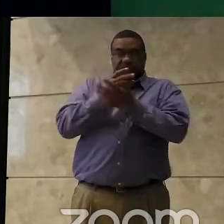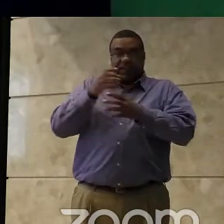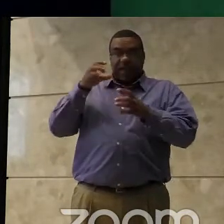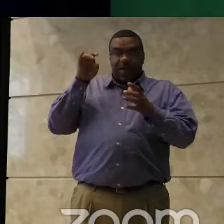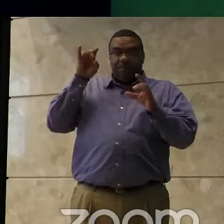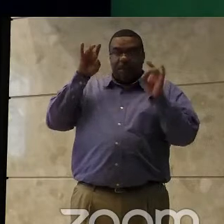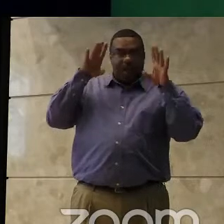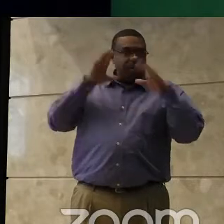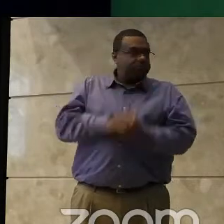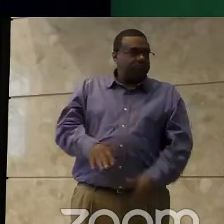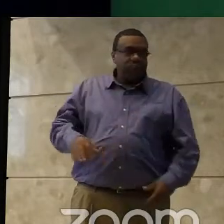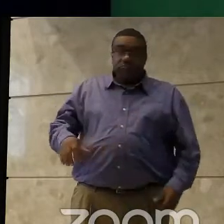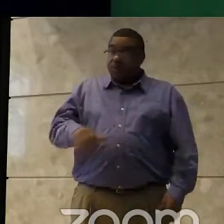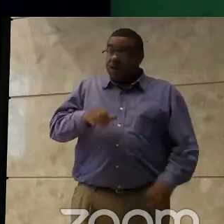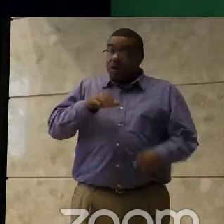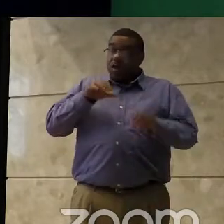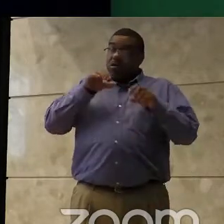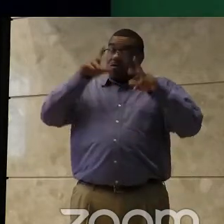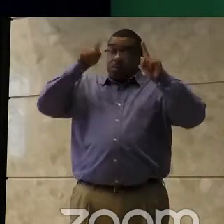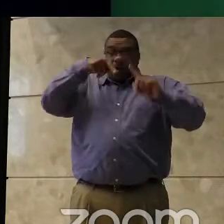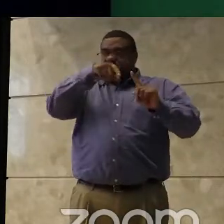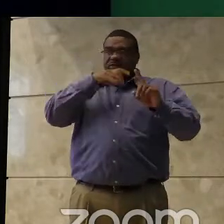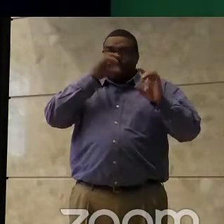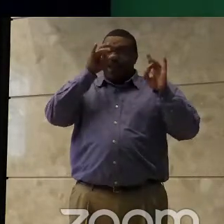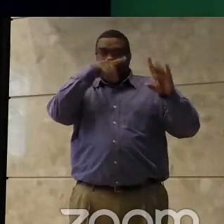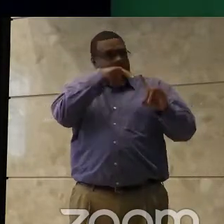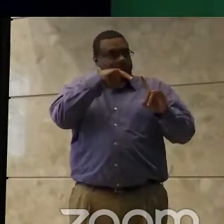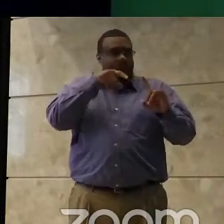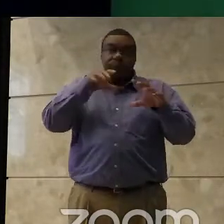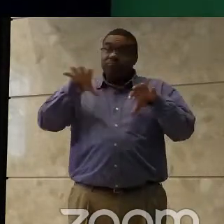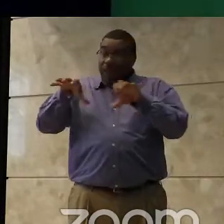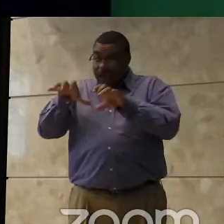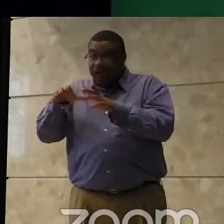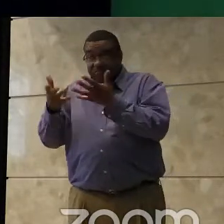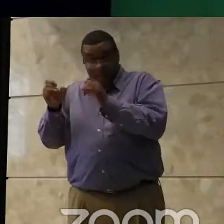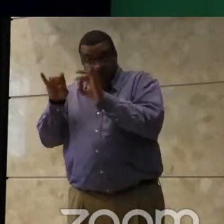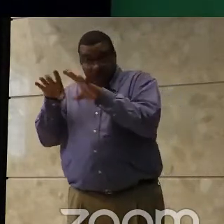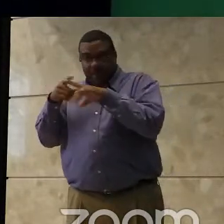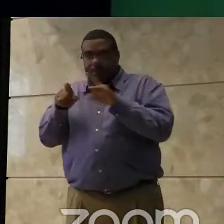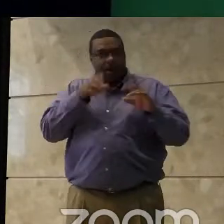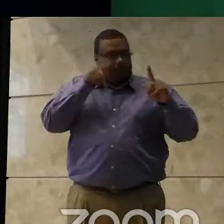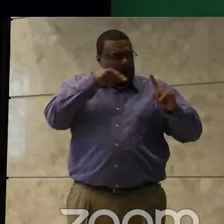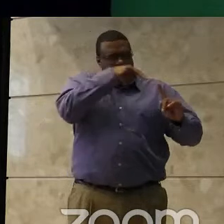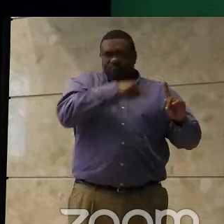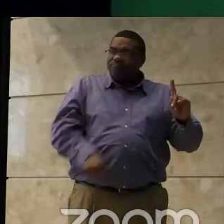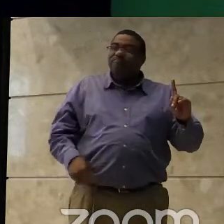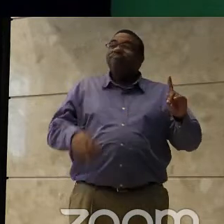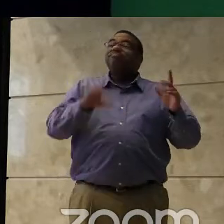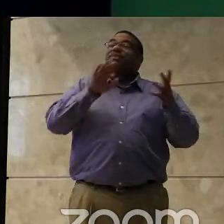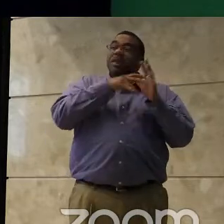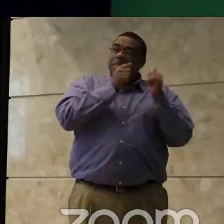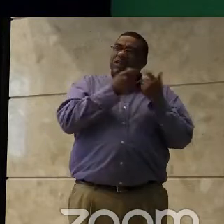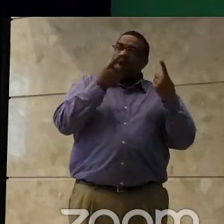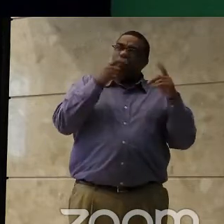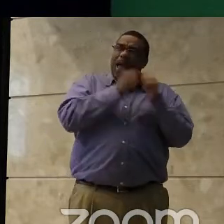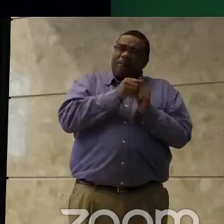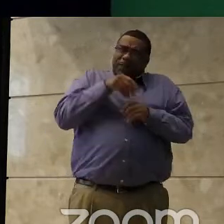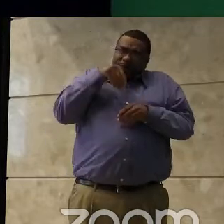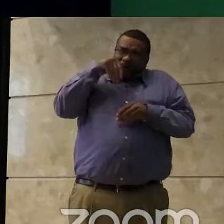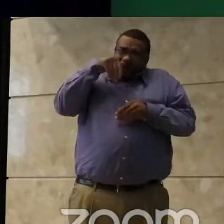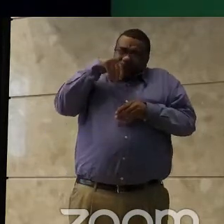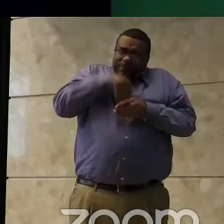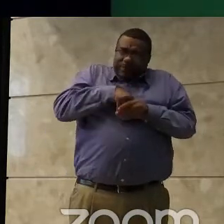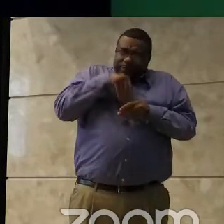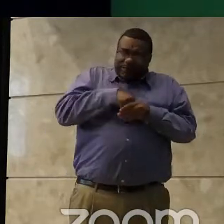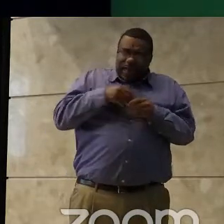don't hate the person. You may hate the action, but if you hate the person, it eats on the inside. That I was